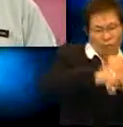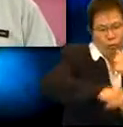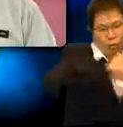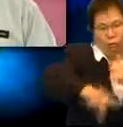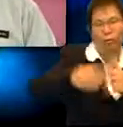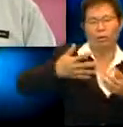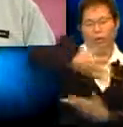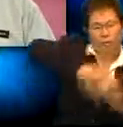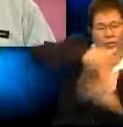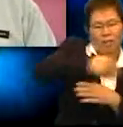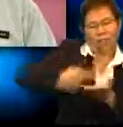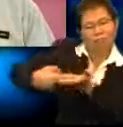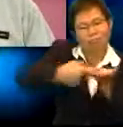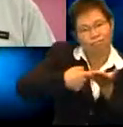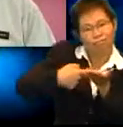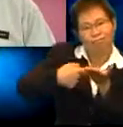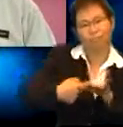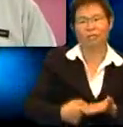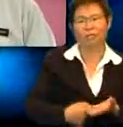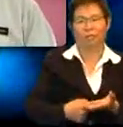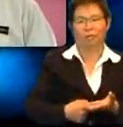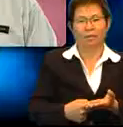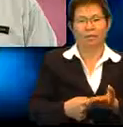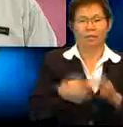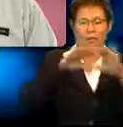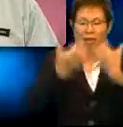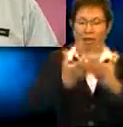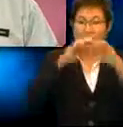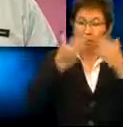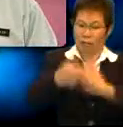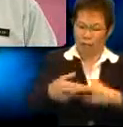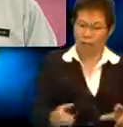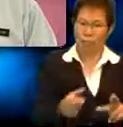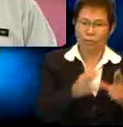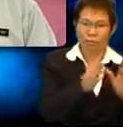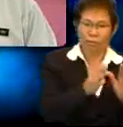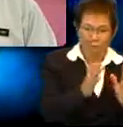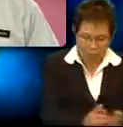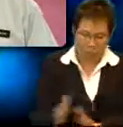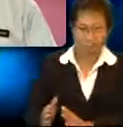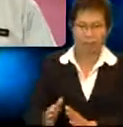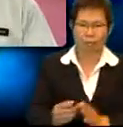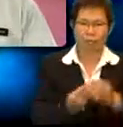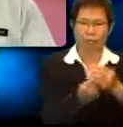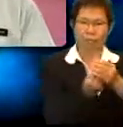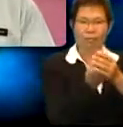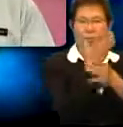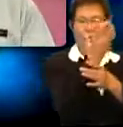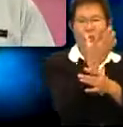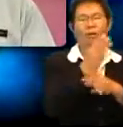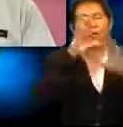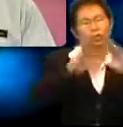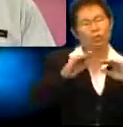which promote interactions and discussions. The classroom setting that includes plants as well